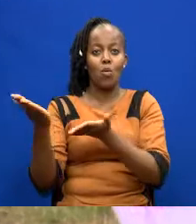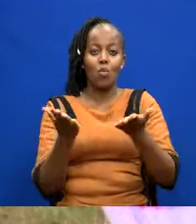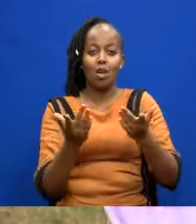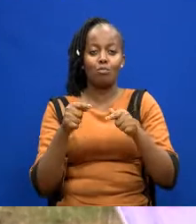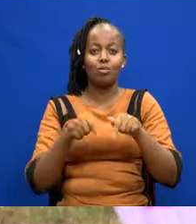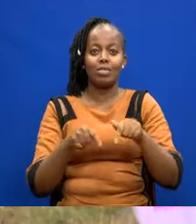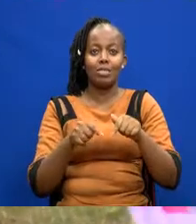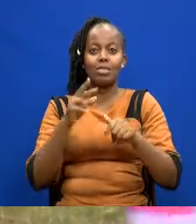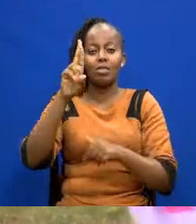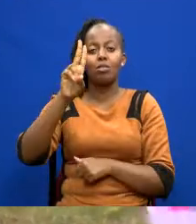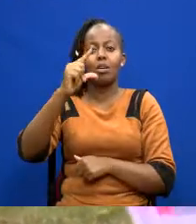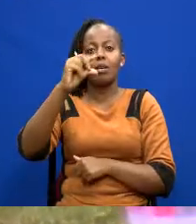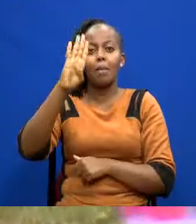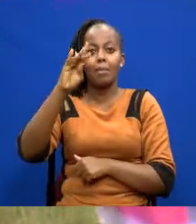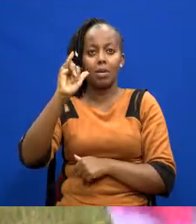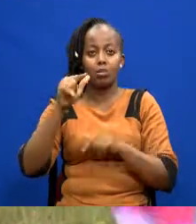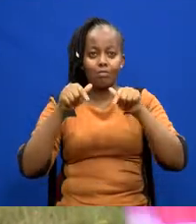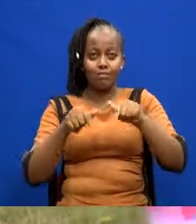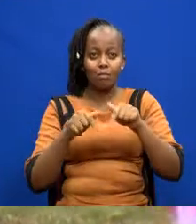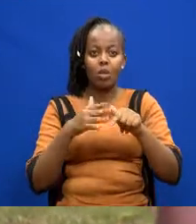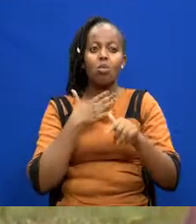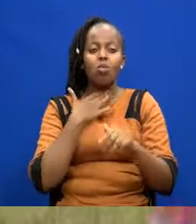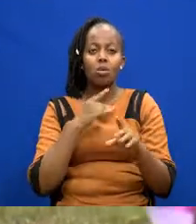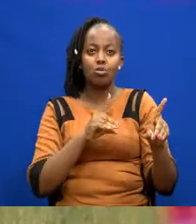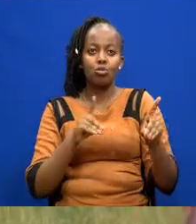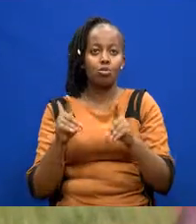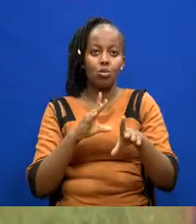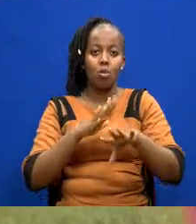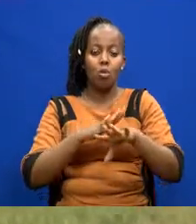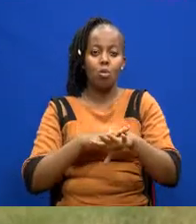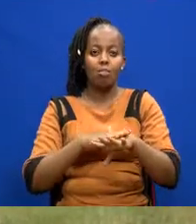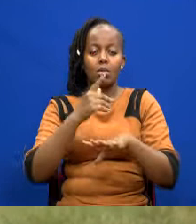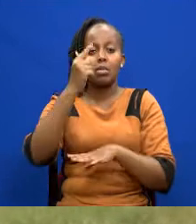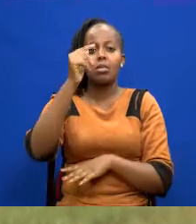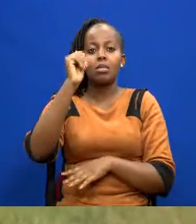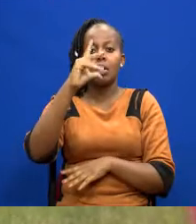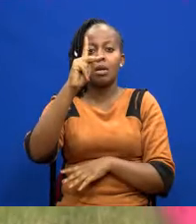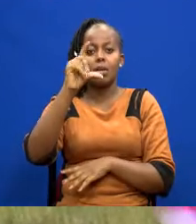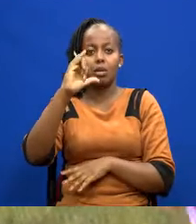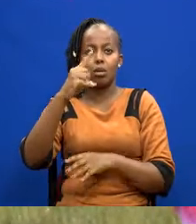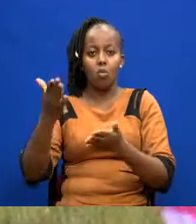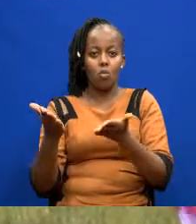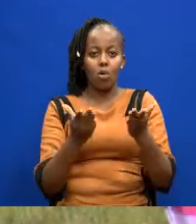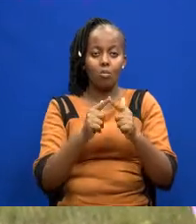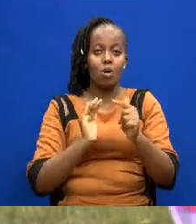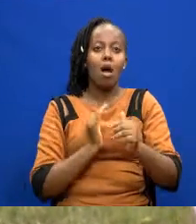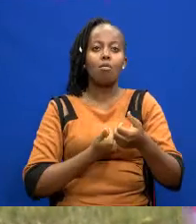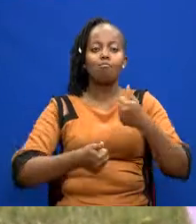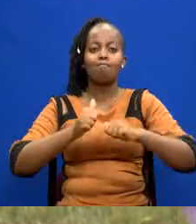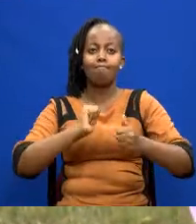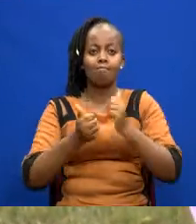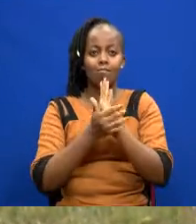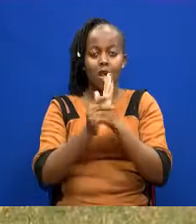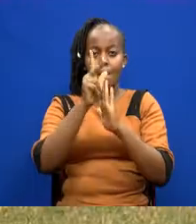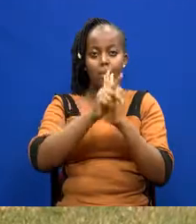Hello and welcome to today's rugby session. Today we are going to be focusing on tackling in rugby. Welcome to our sports